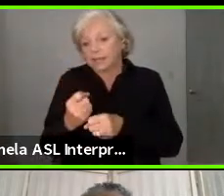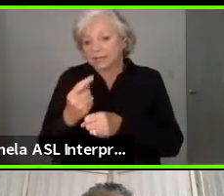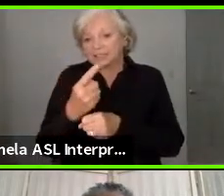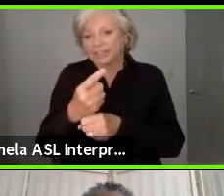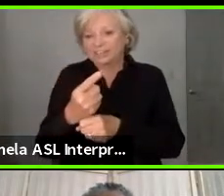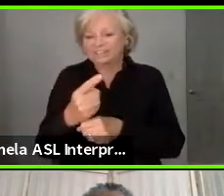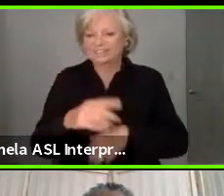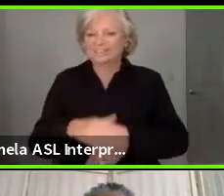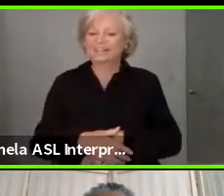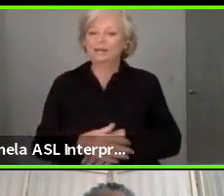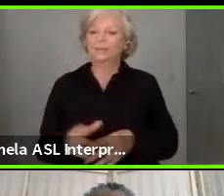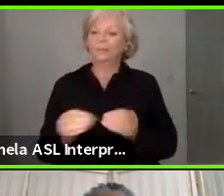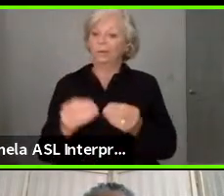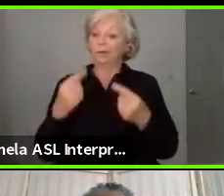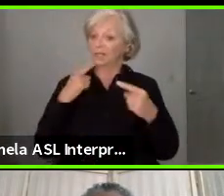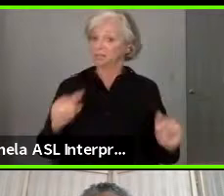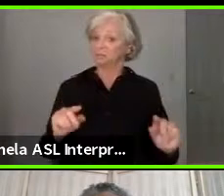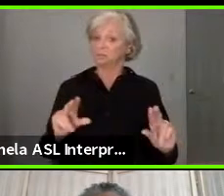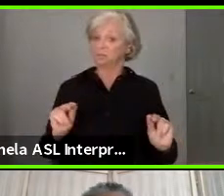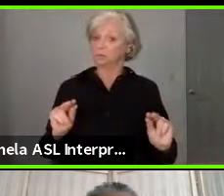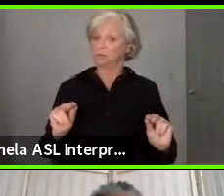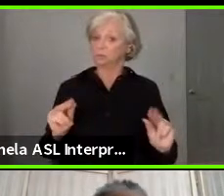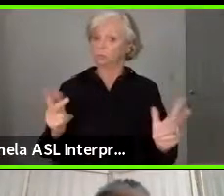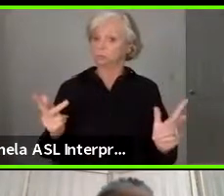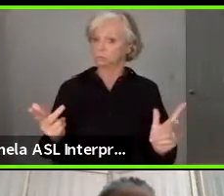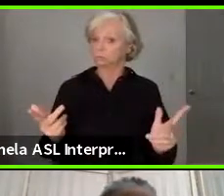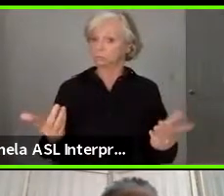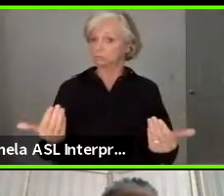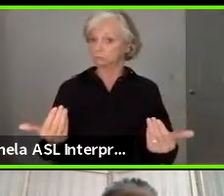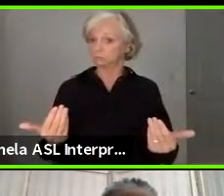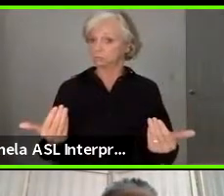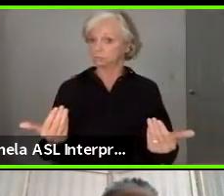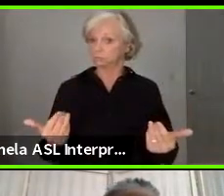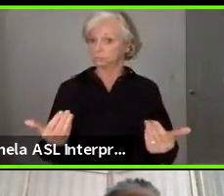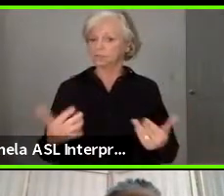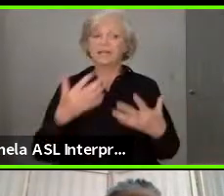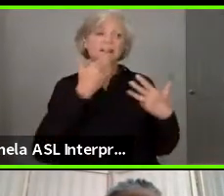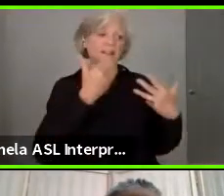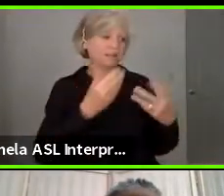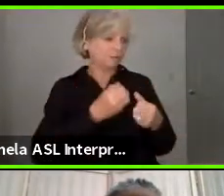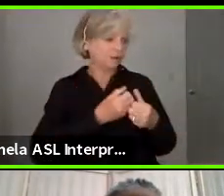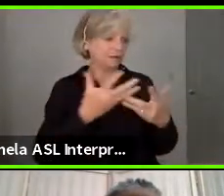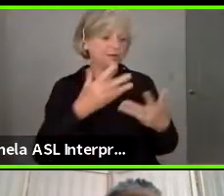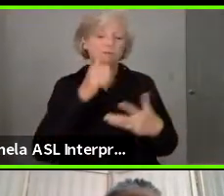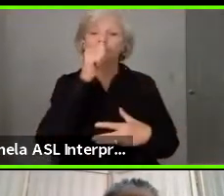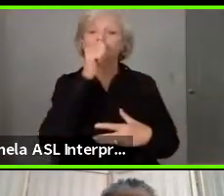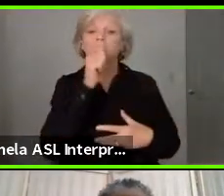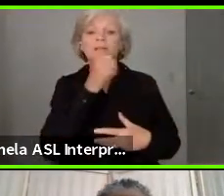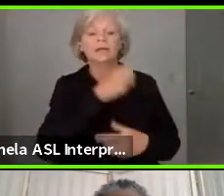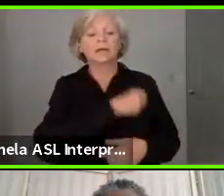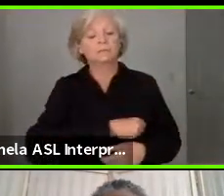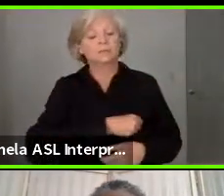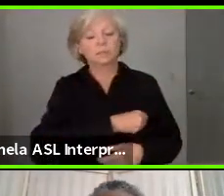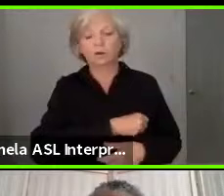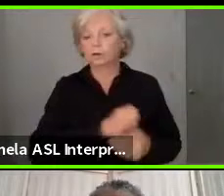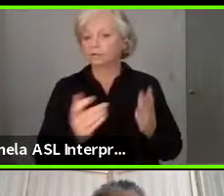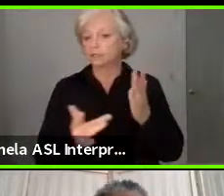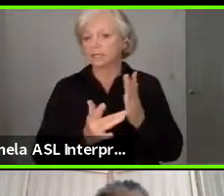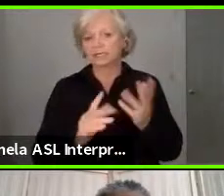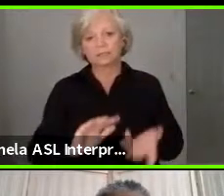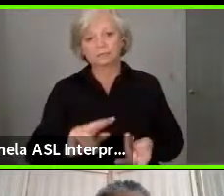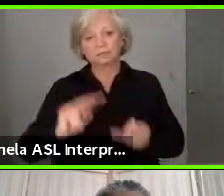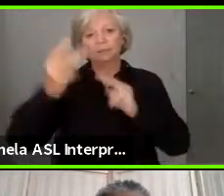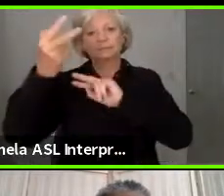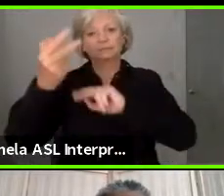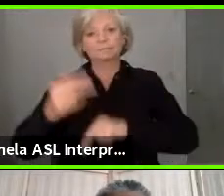other announcements? Anything else we need to say this evening? I think that was it. Thanks everyone for your patience. I apologize for all the technical. That's all right.